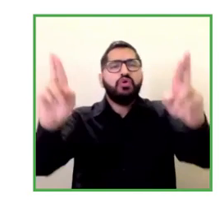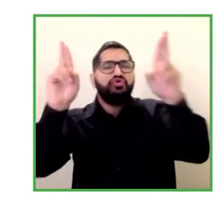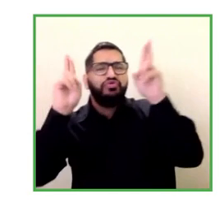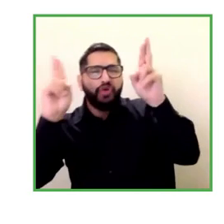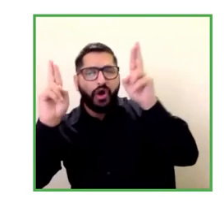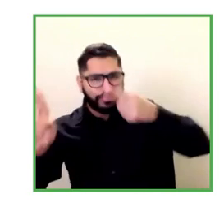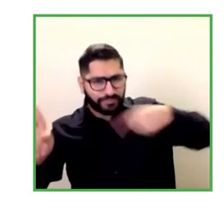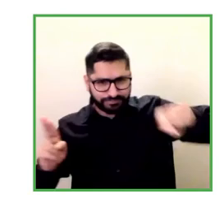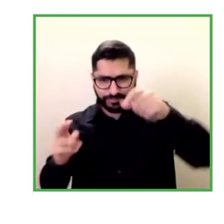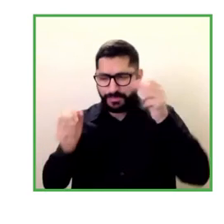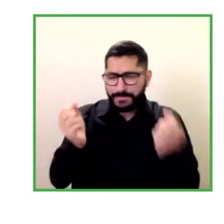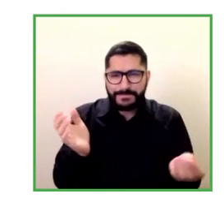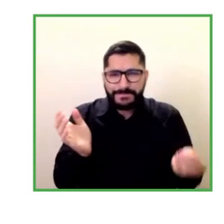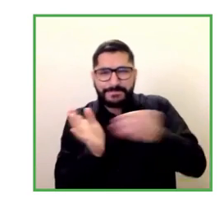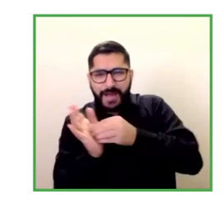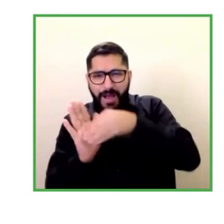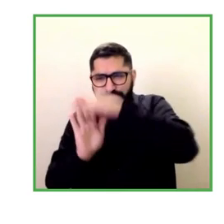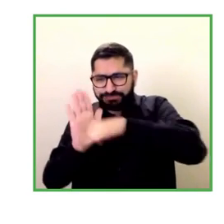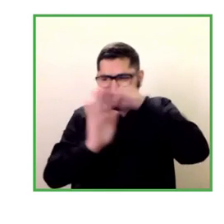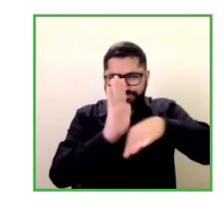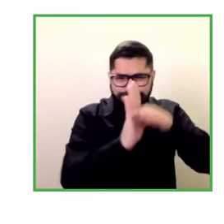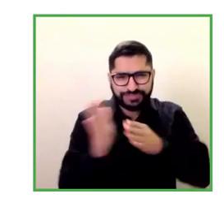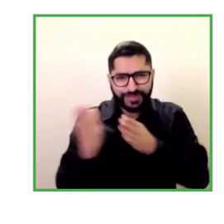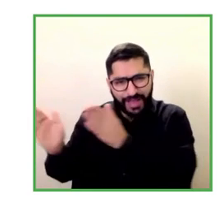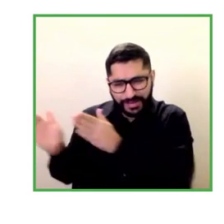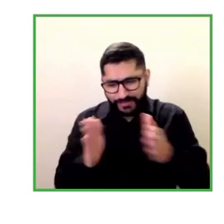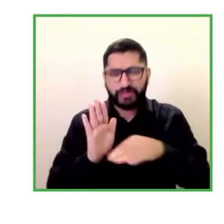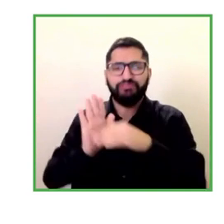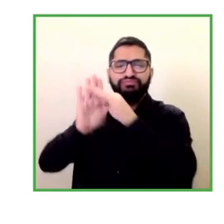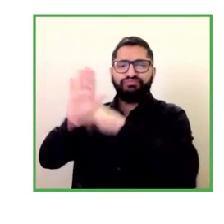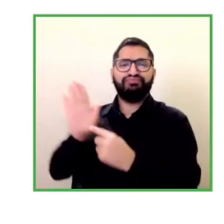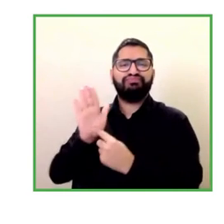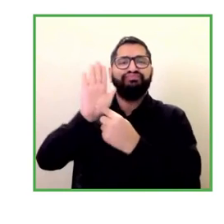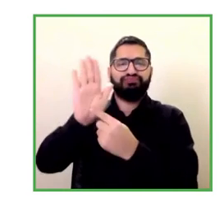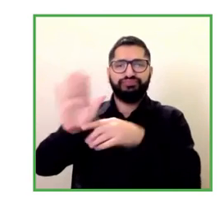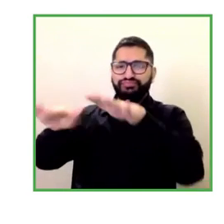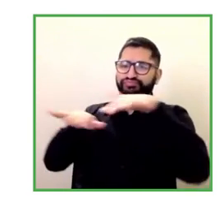year. One that we presented in my presentation, which is the